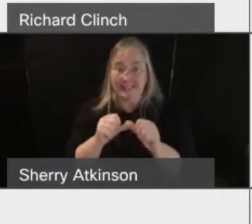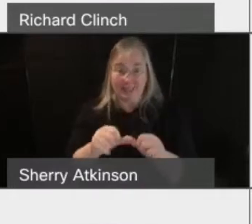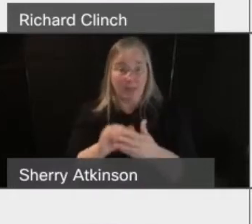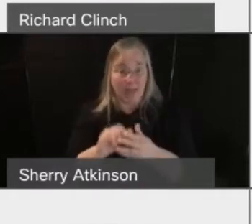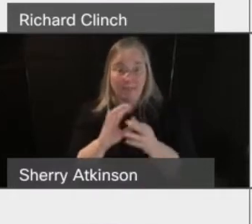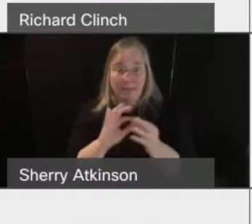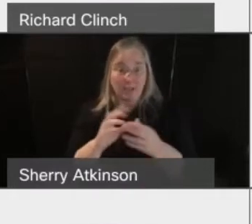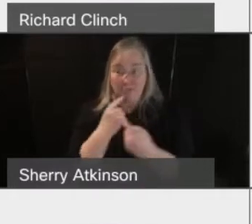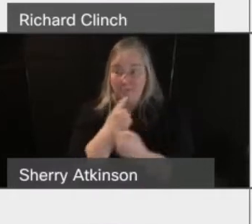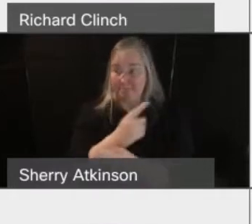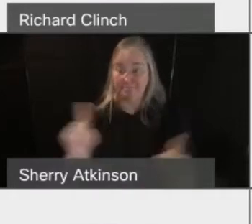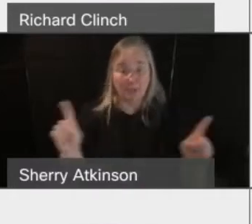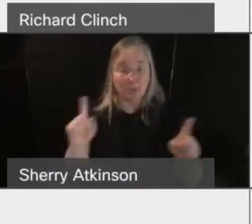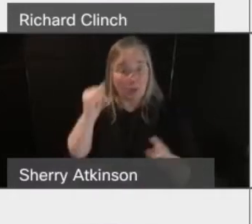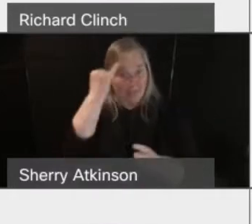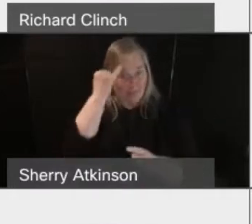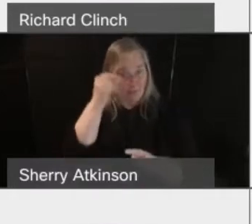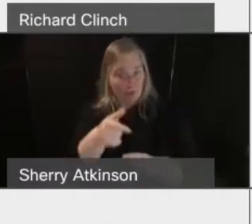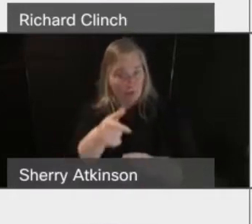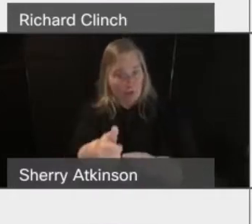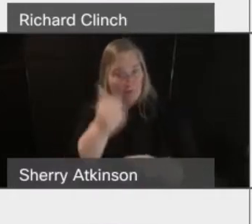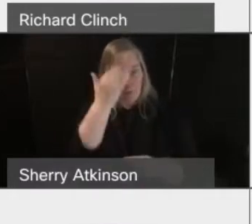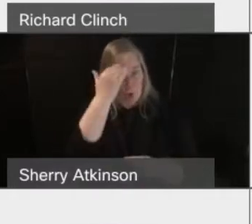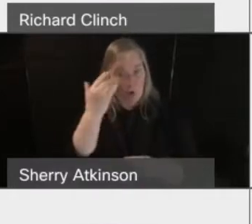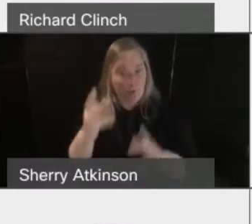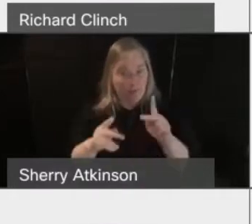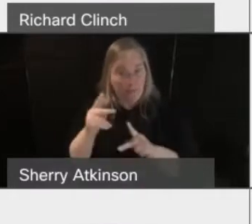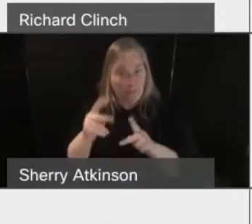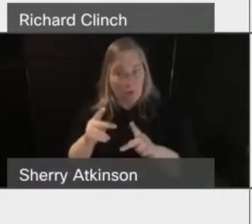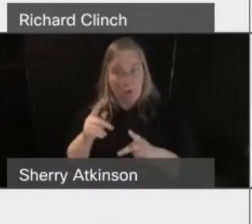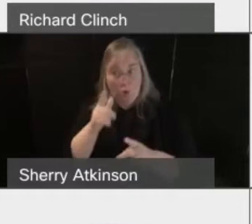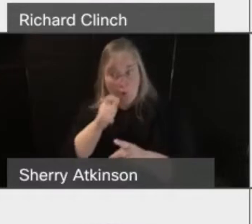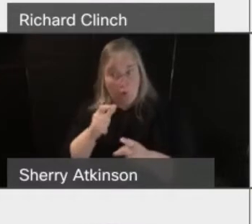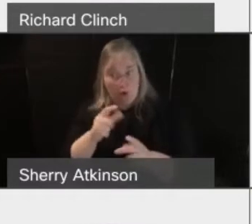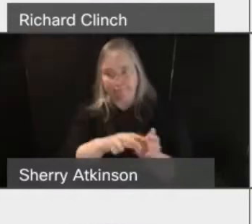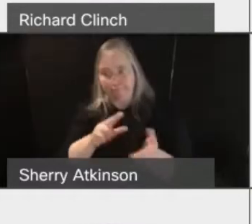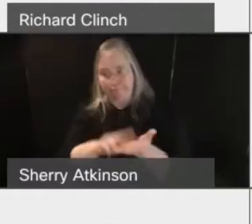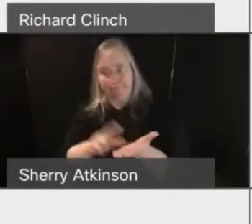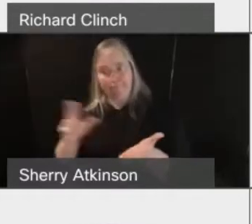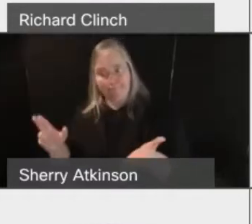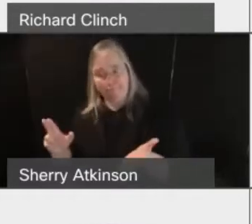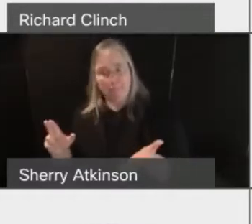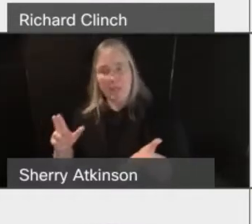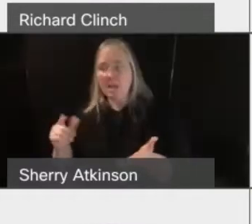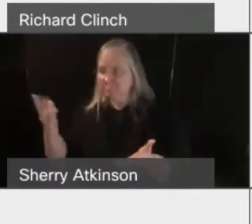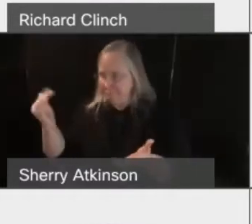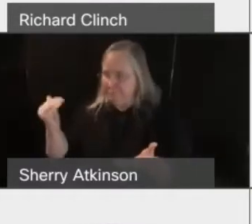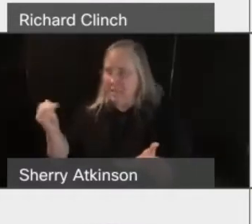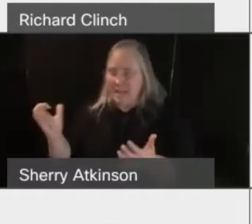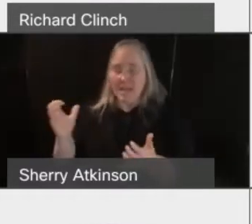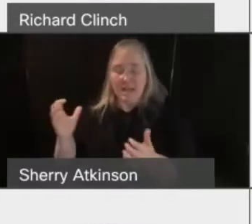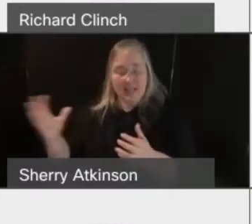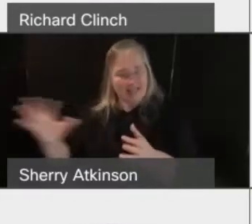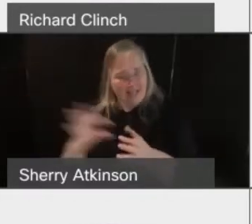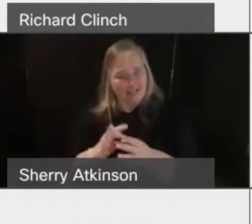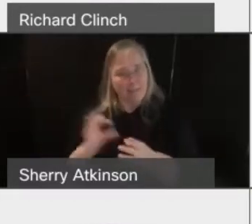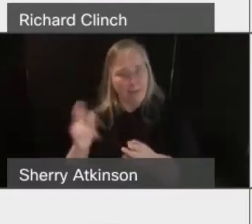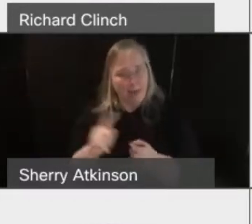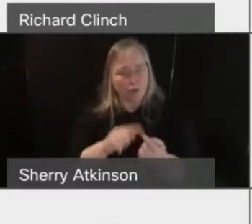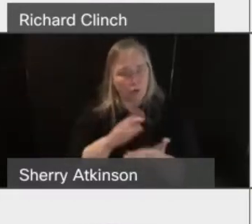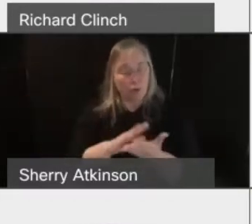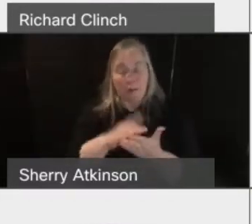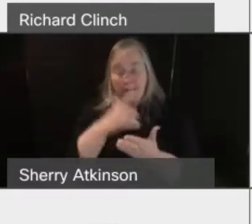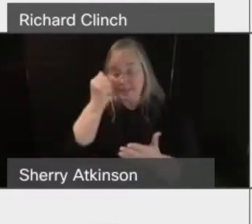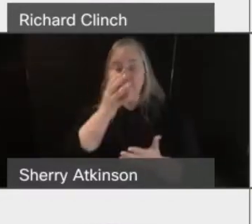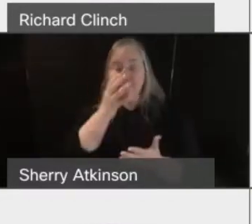in that arena, connect them back to the schools, because parents are making decisions right now, not only for this moment, but for